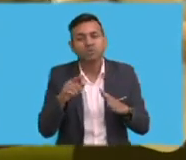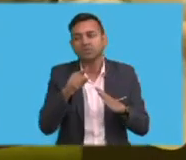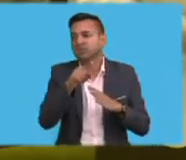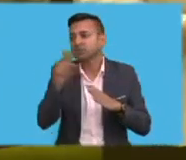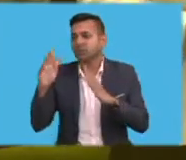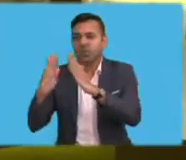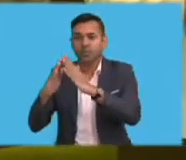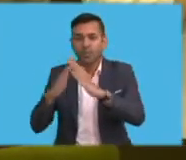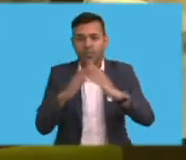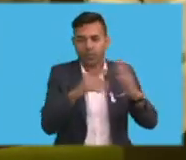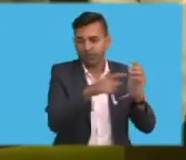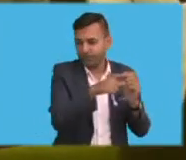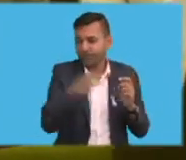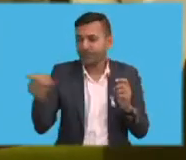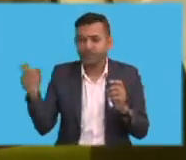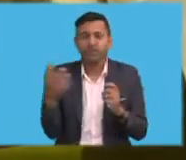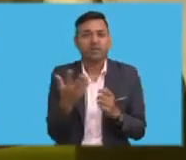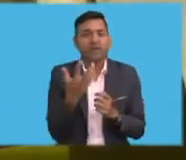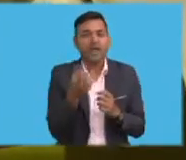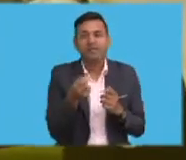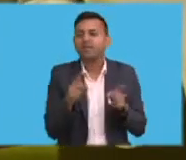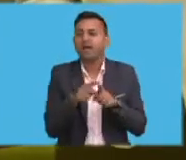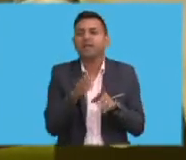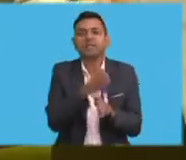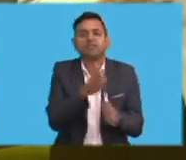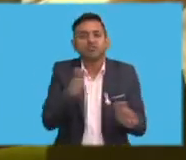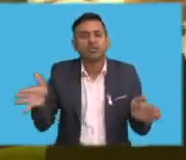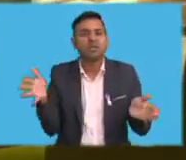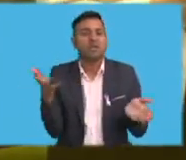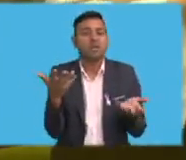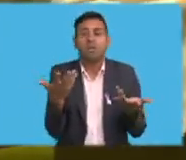industrial areas. Yes, it could include bus bays, etc.